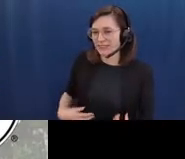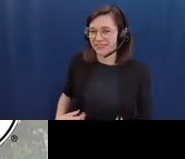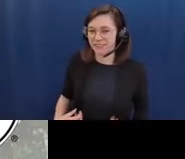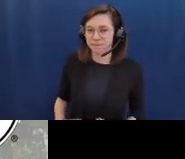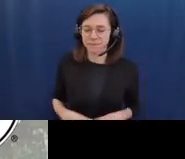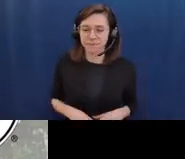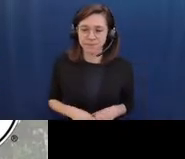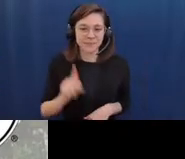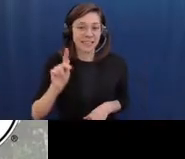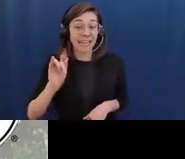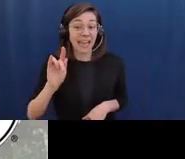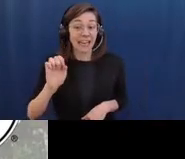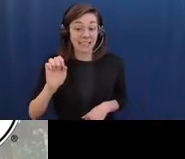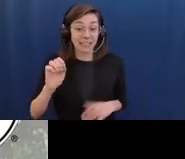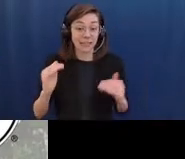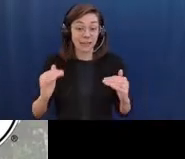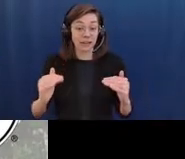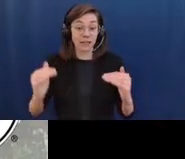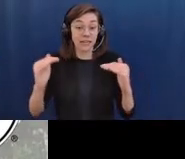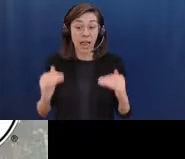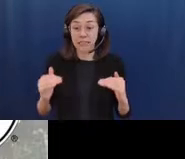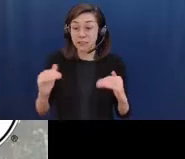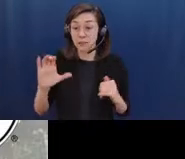Corin, you are up next.